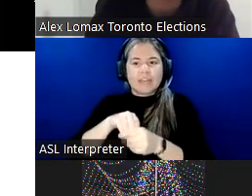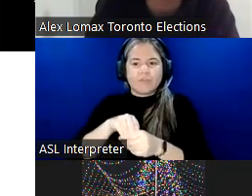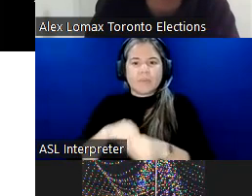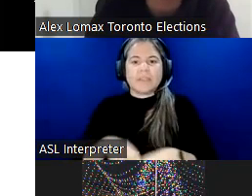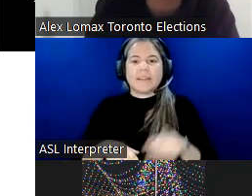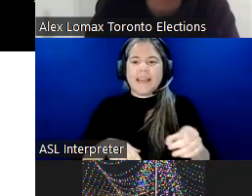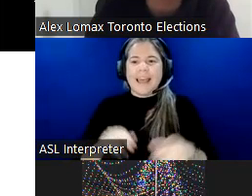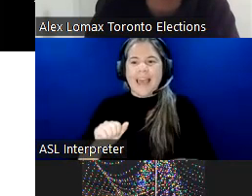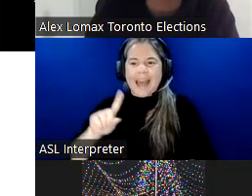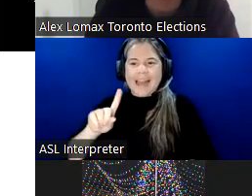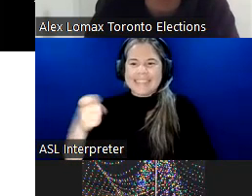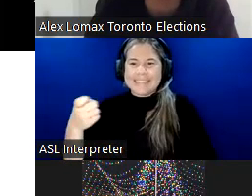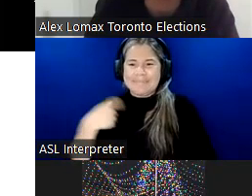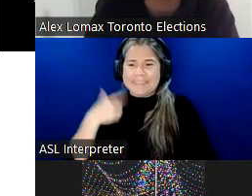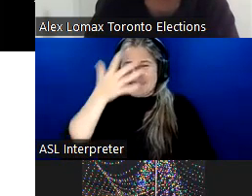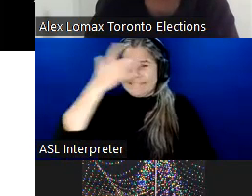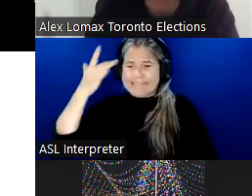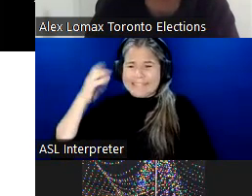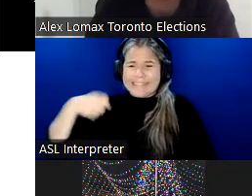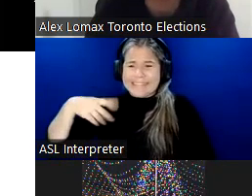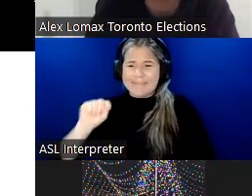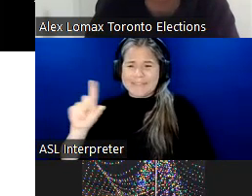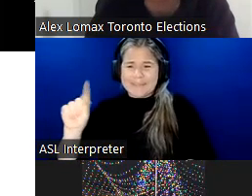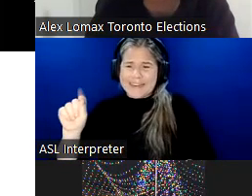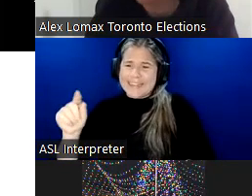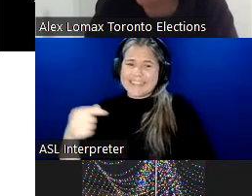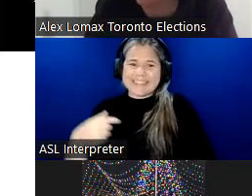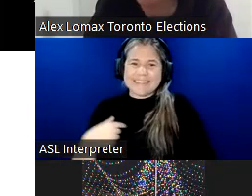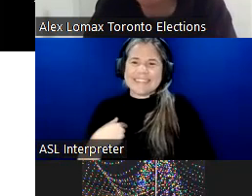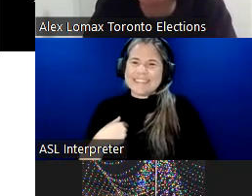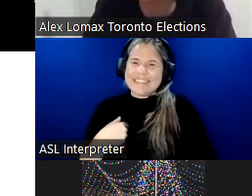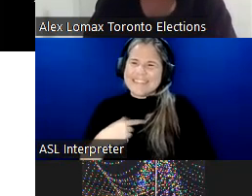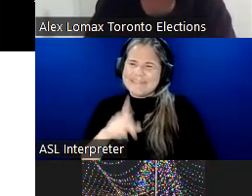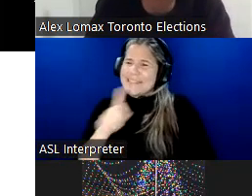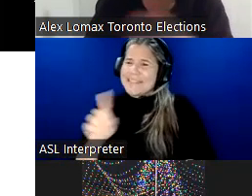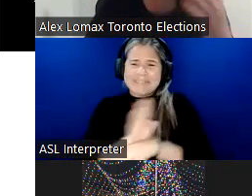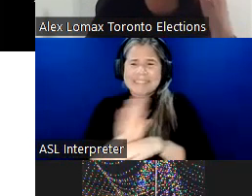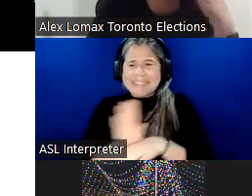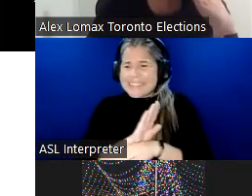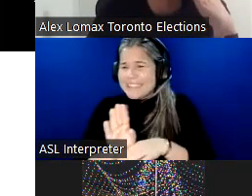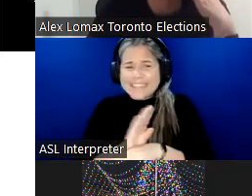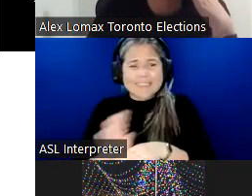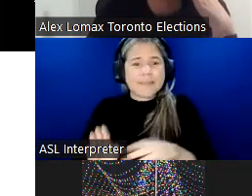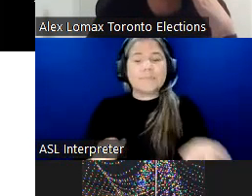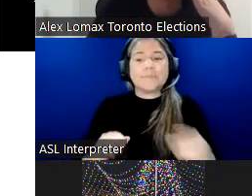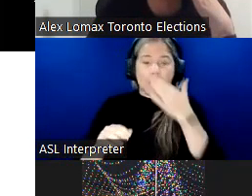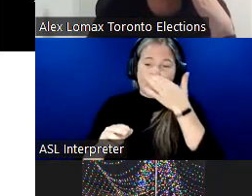don't remember September 20th. I've got to say it's So- been a wild one. I don't remember if we did one.